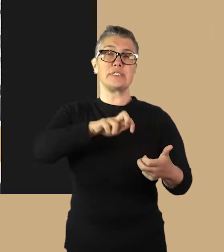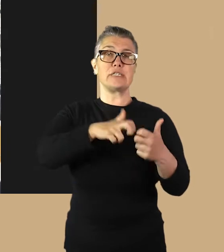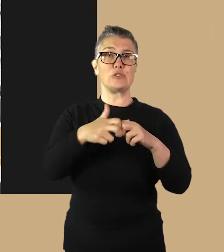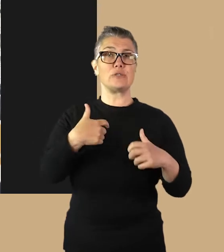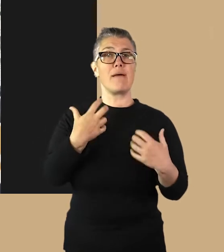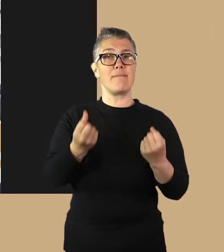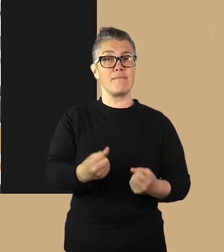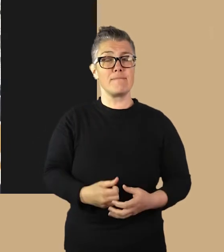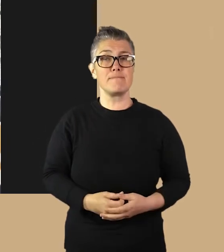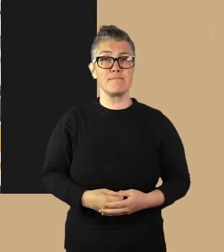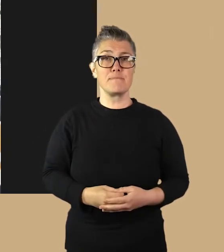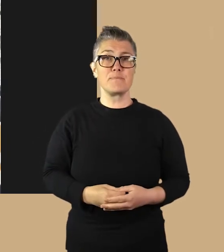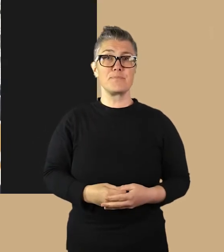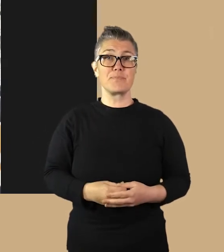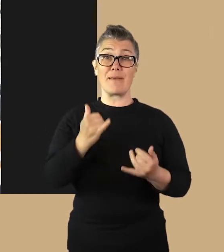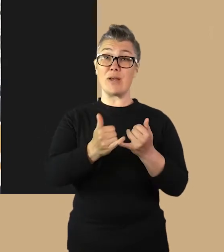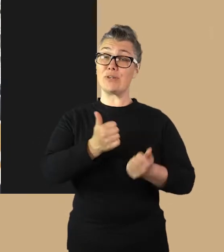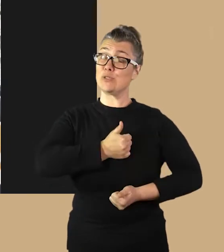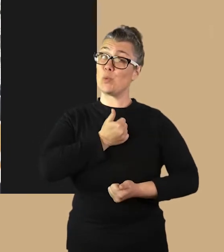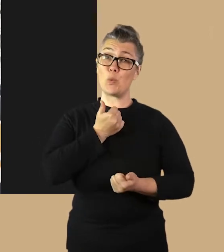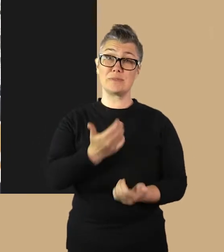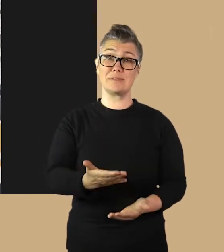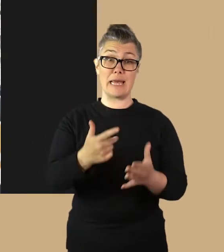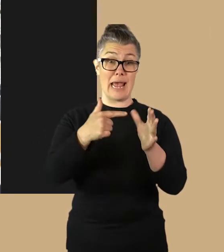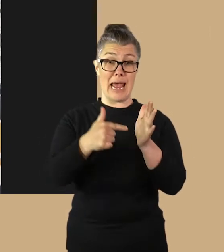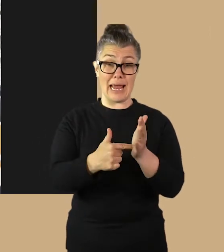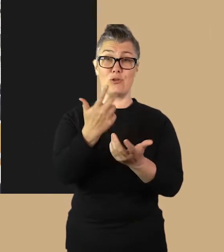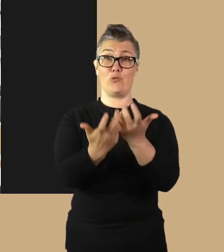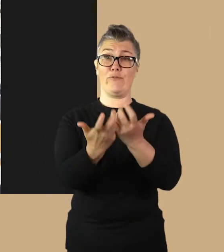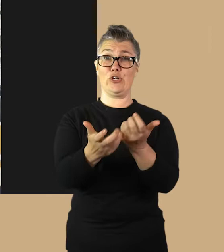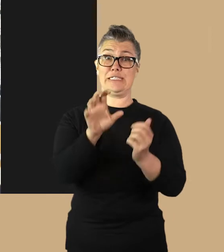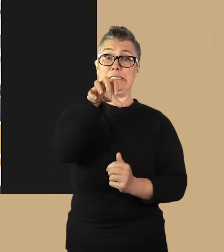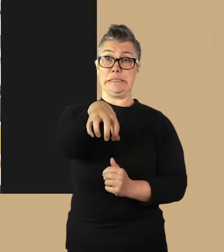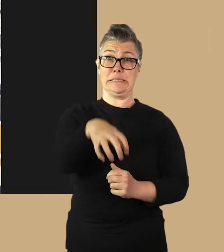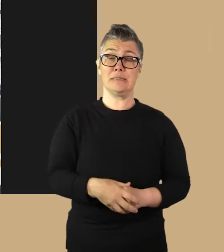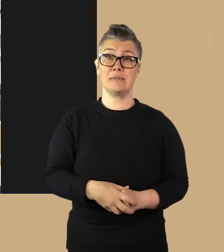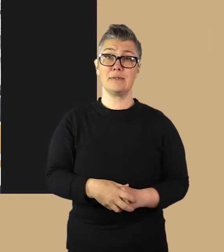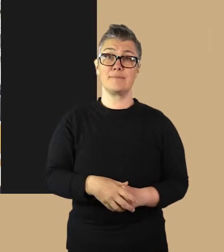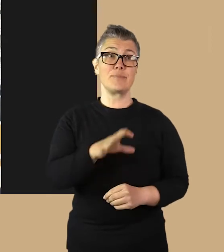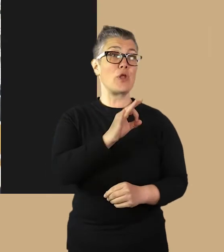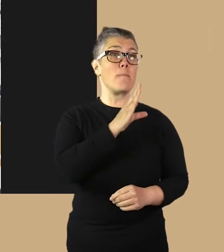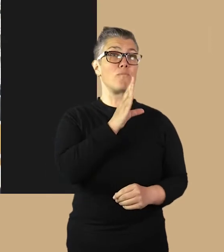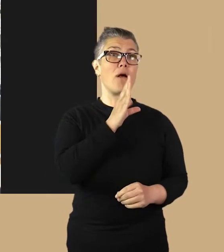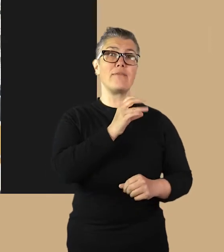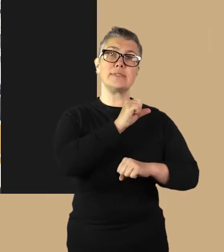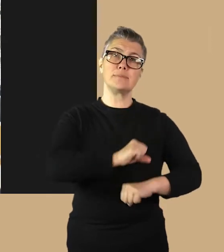so these were some of the issues that I had. And it was just exhausting being at